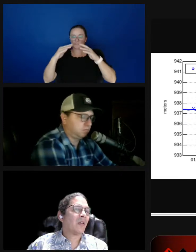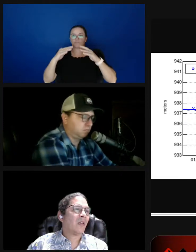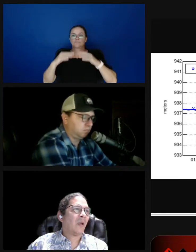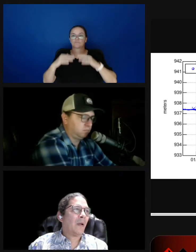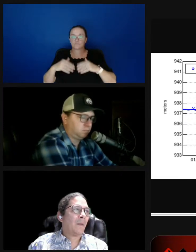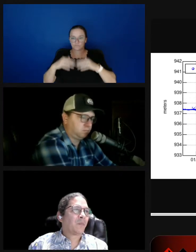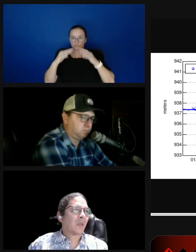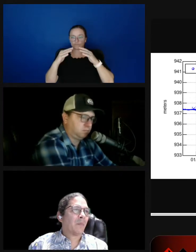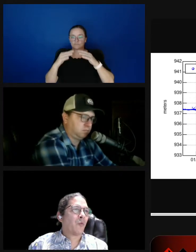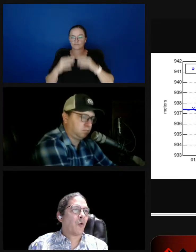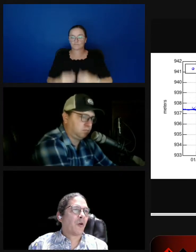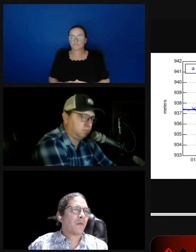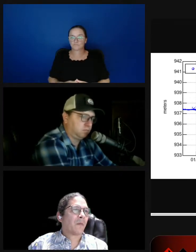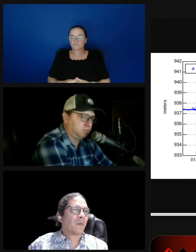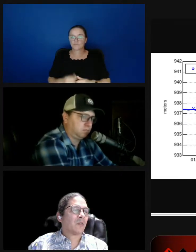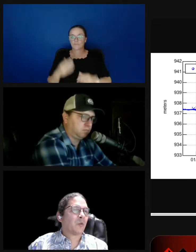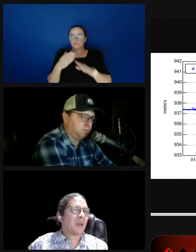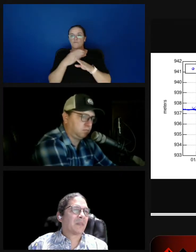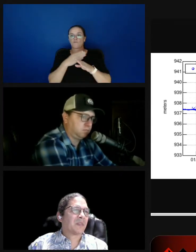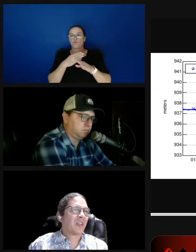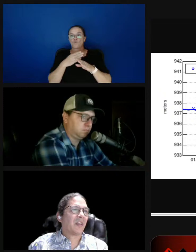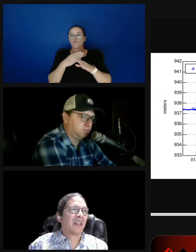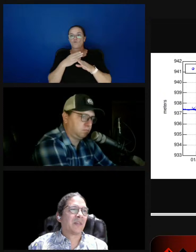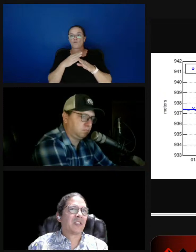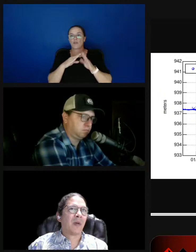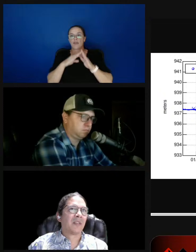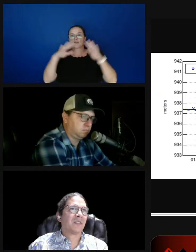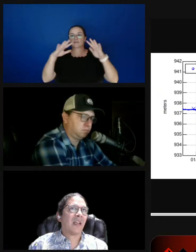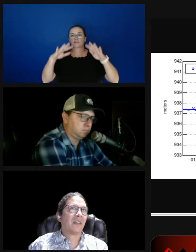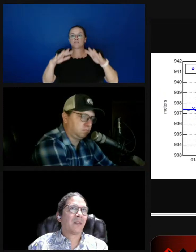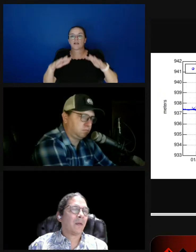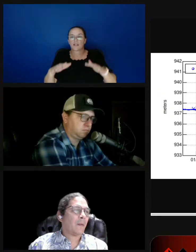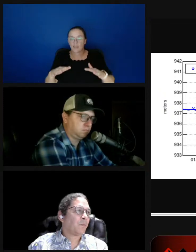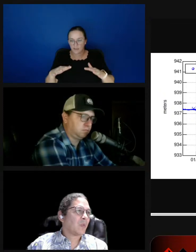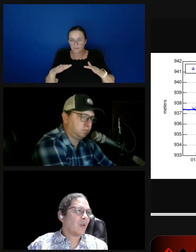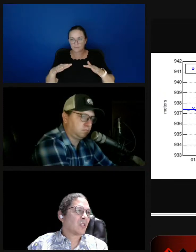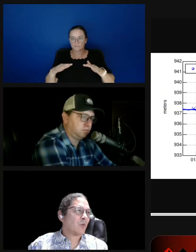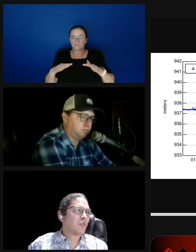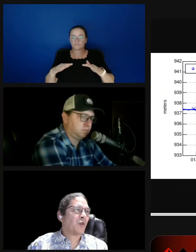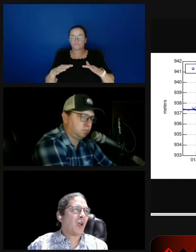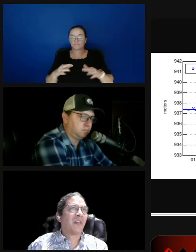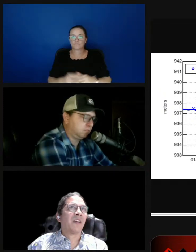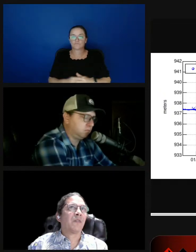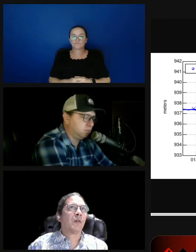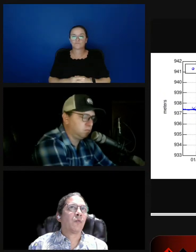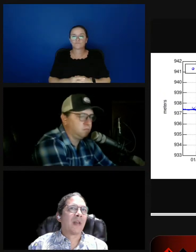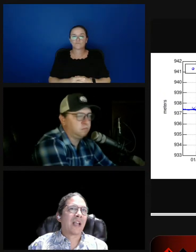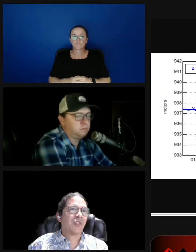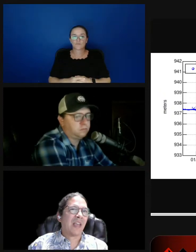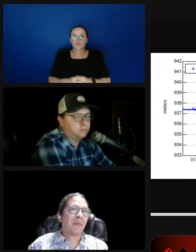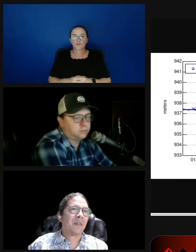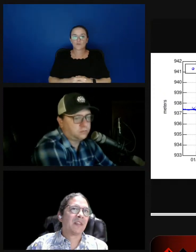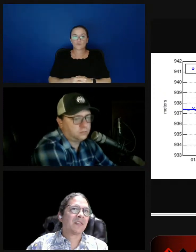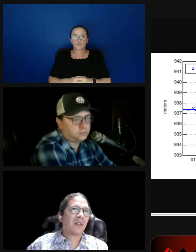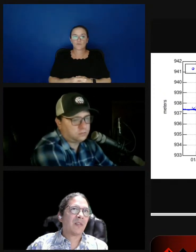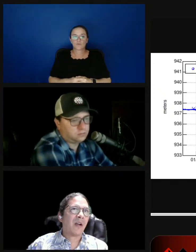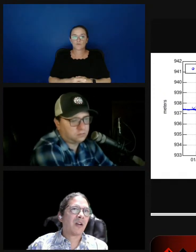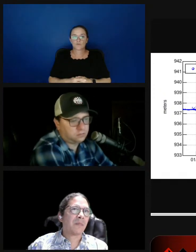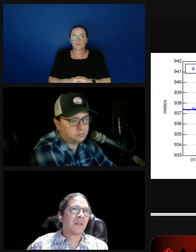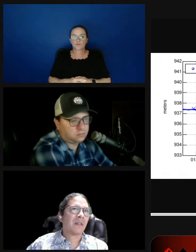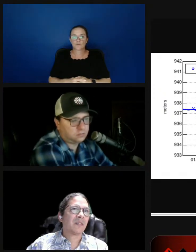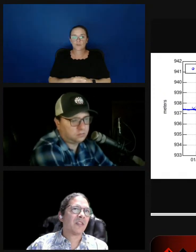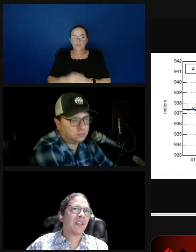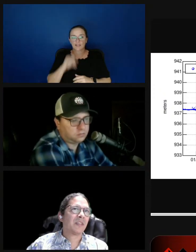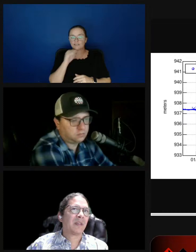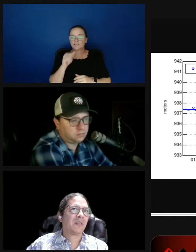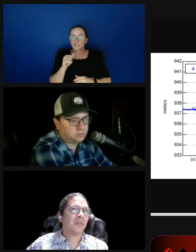time before doing some settling in response to that. So what was going on there and what would actually happen? And it's not hard to